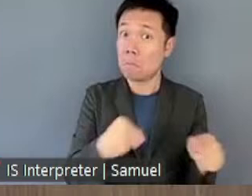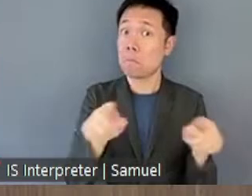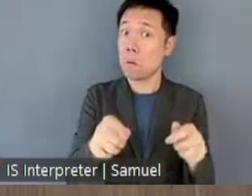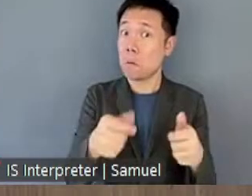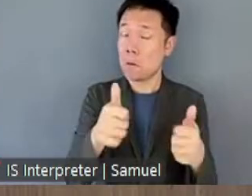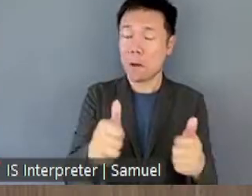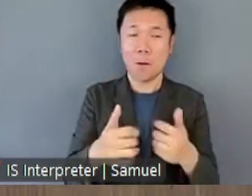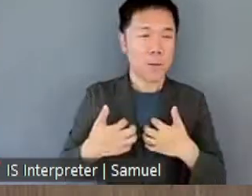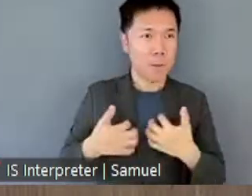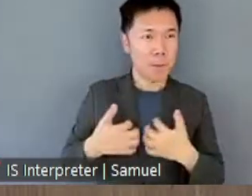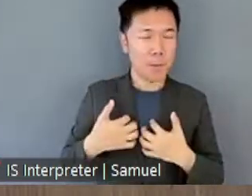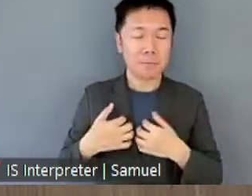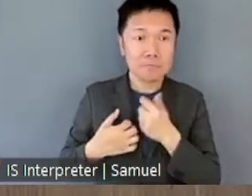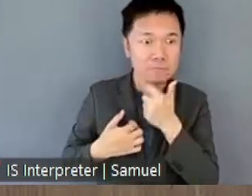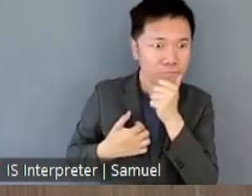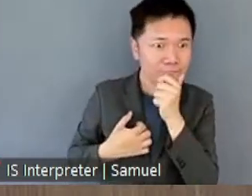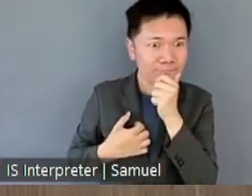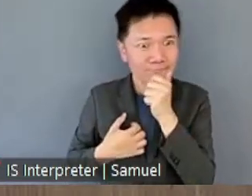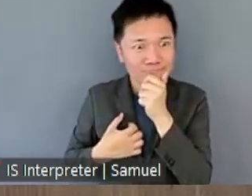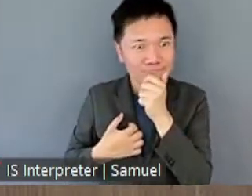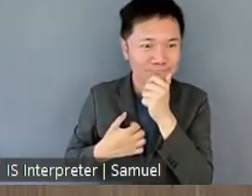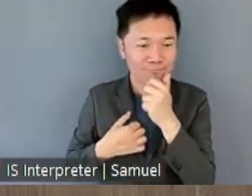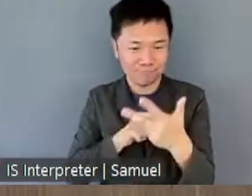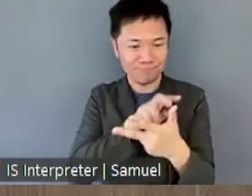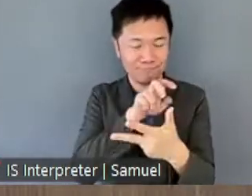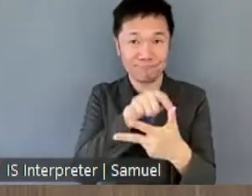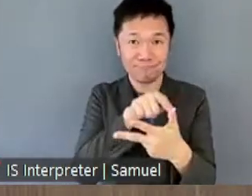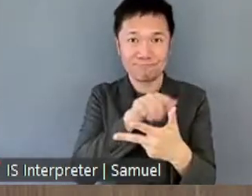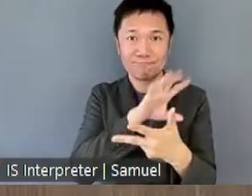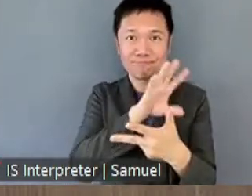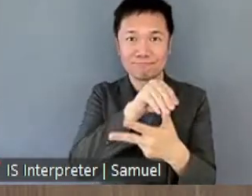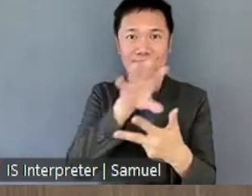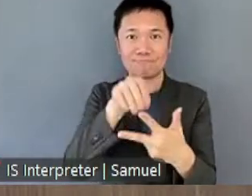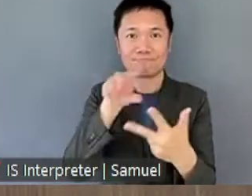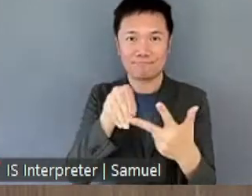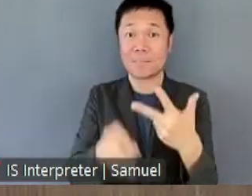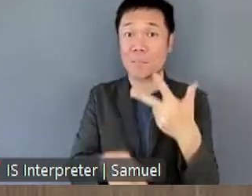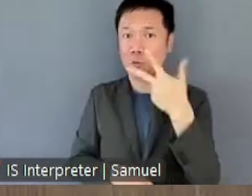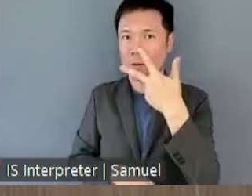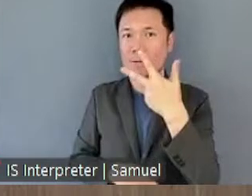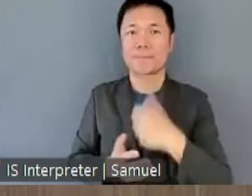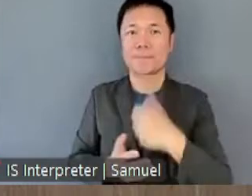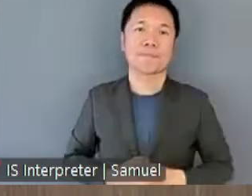of interest to all the member states. Thank you, Chair.